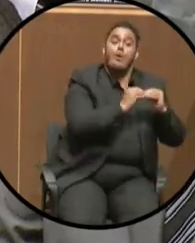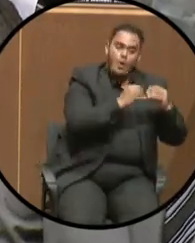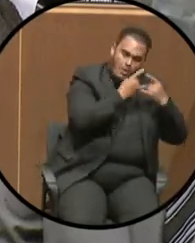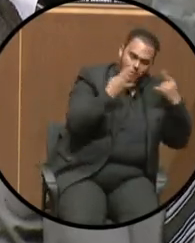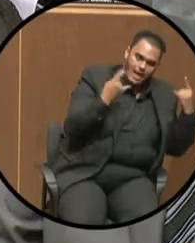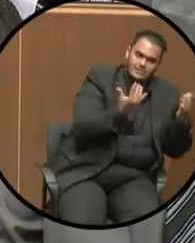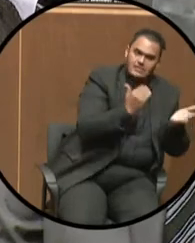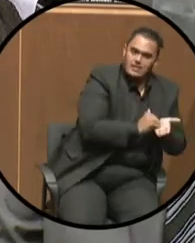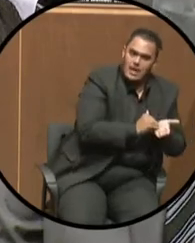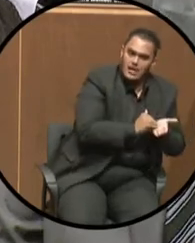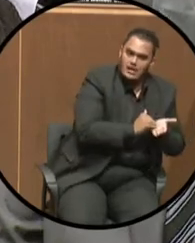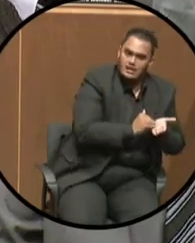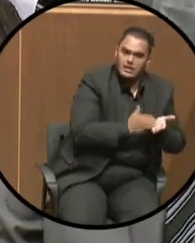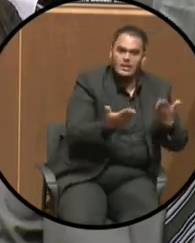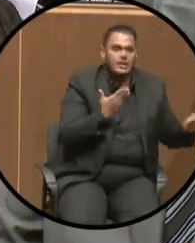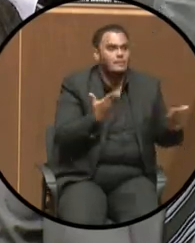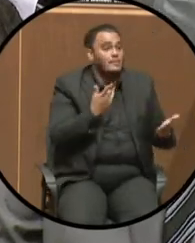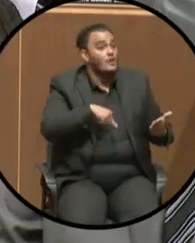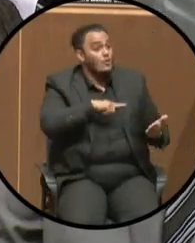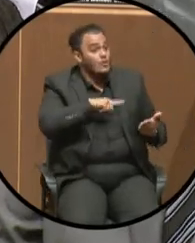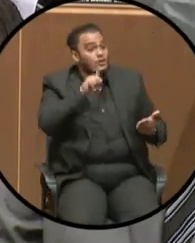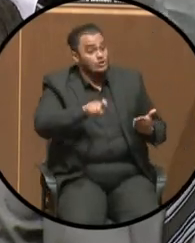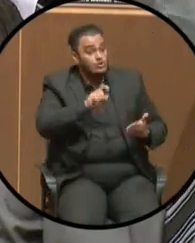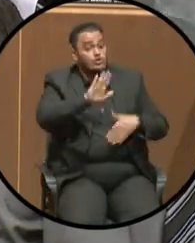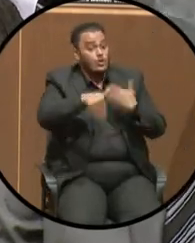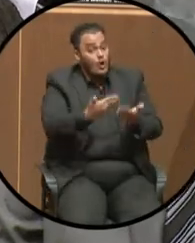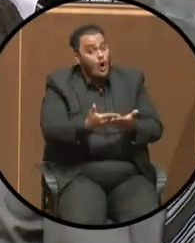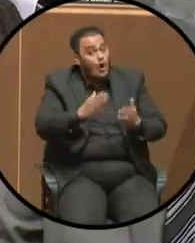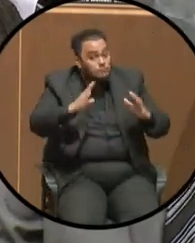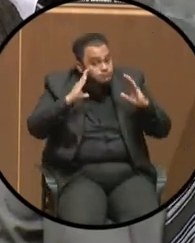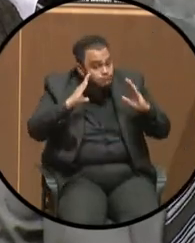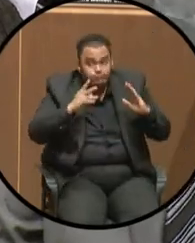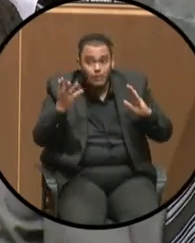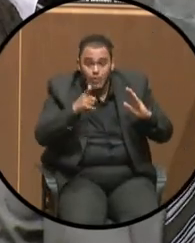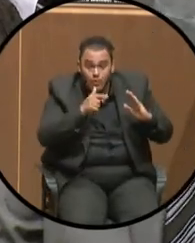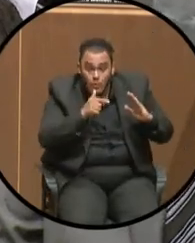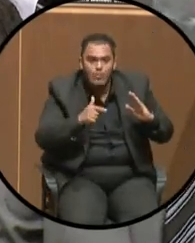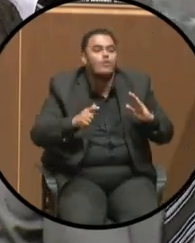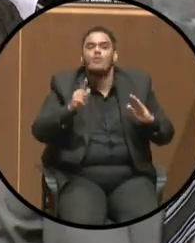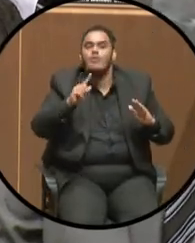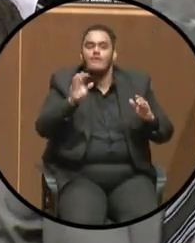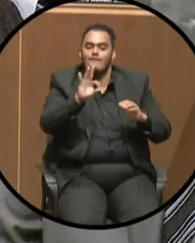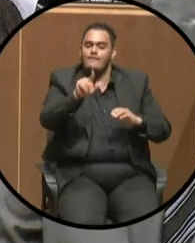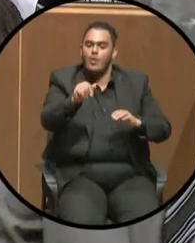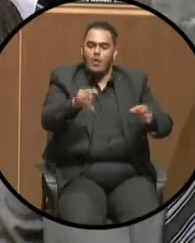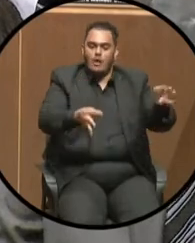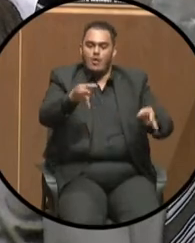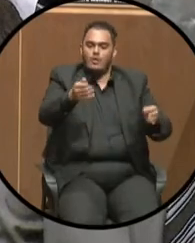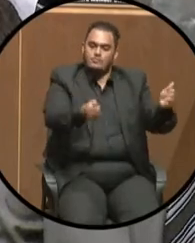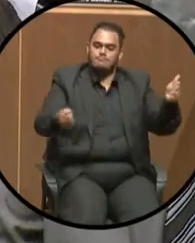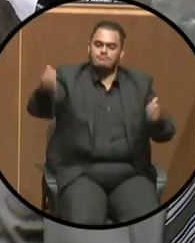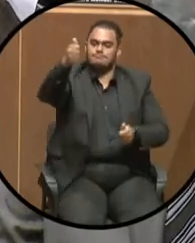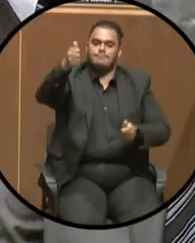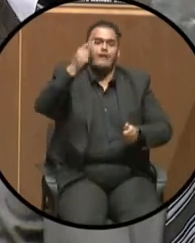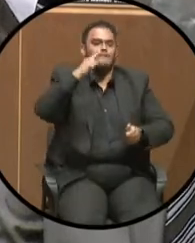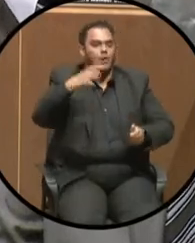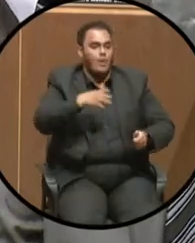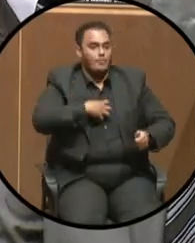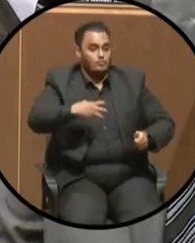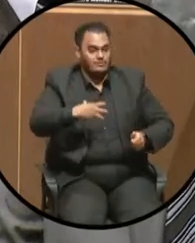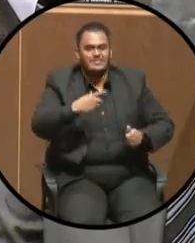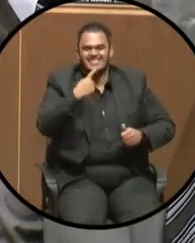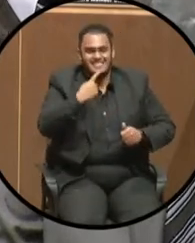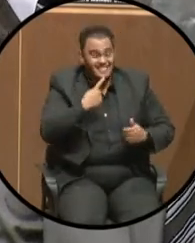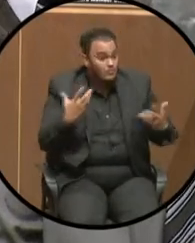might all listen to the Florida Court of Appeals, in which the first district recently ruled against mask mandates, citing that they violate